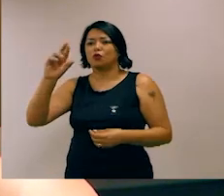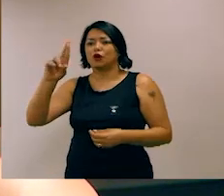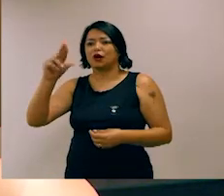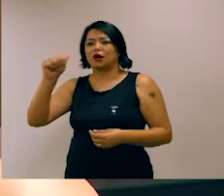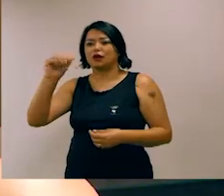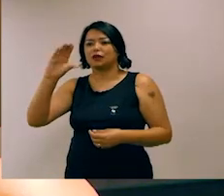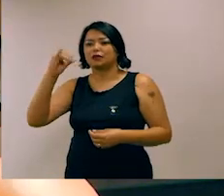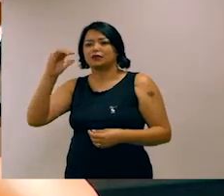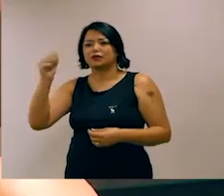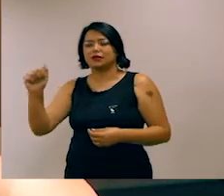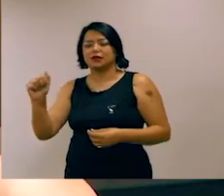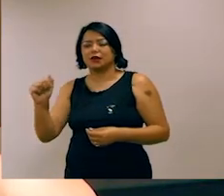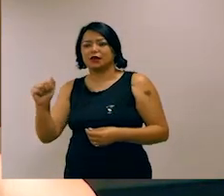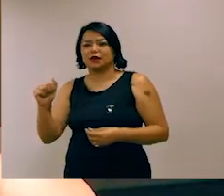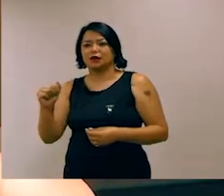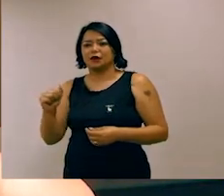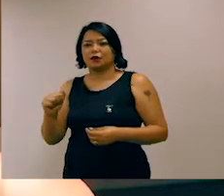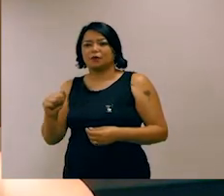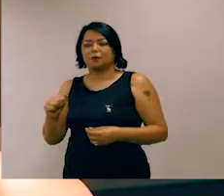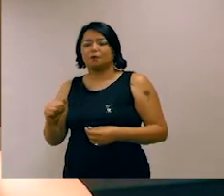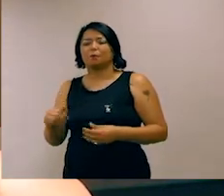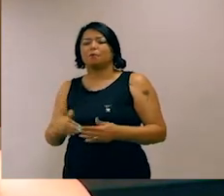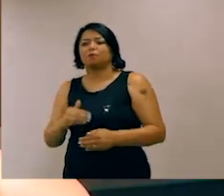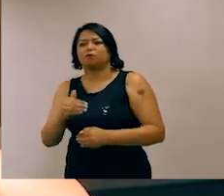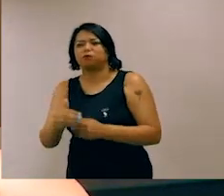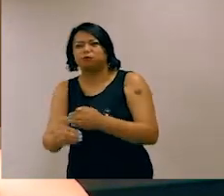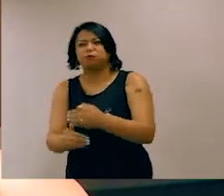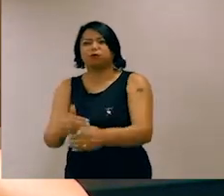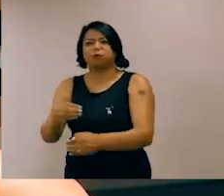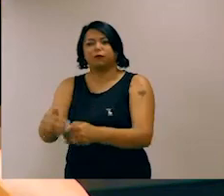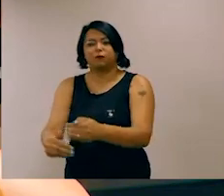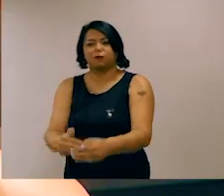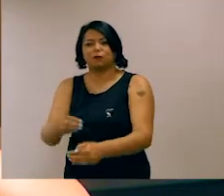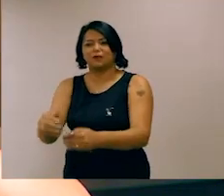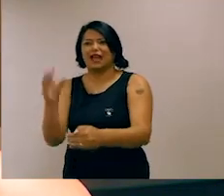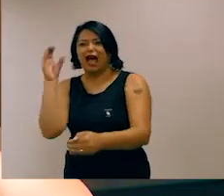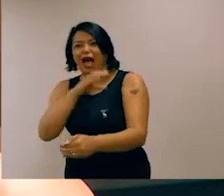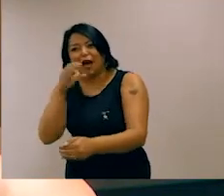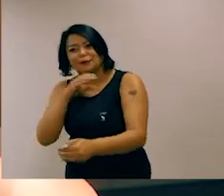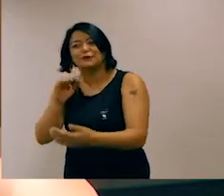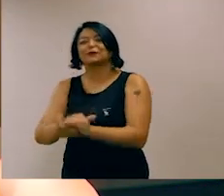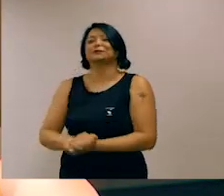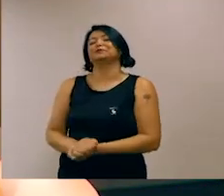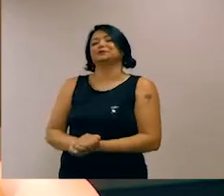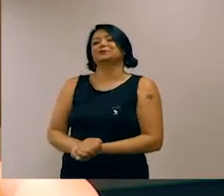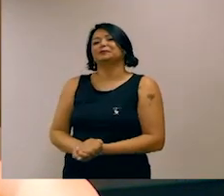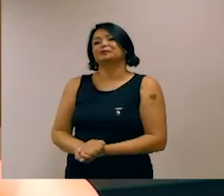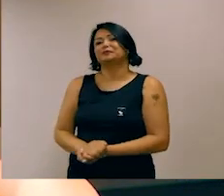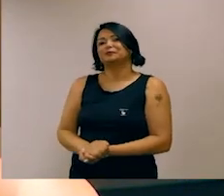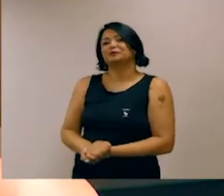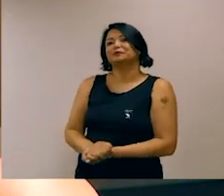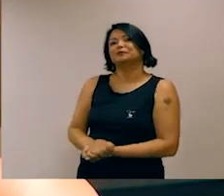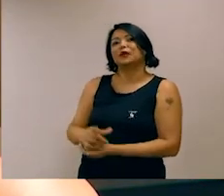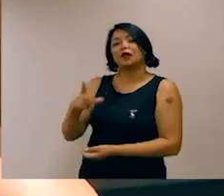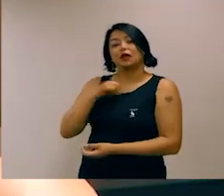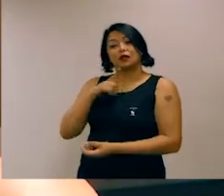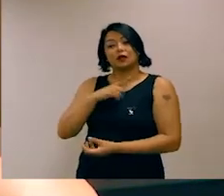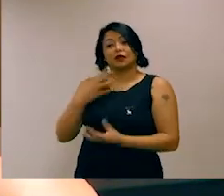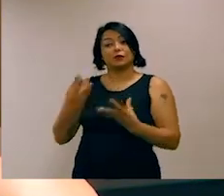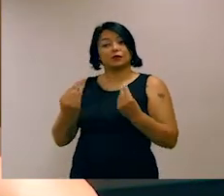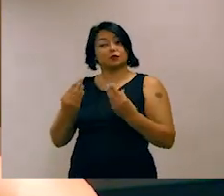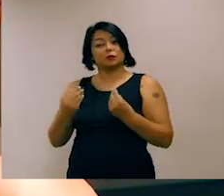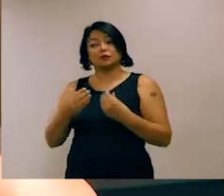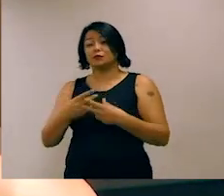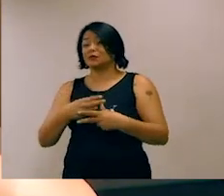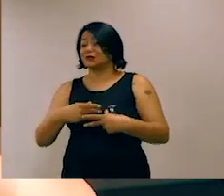open. We have a lot of collaborations in Israel and like starting a lot of them around the world. So we